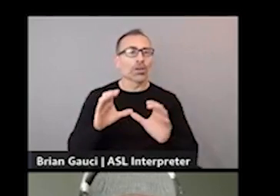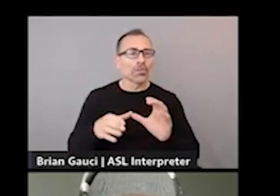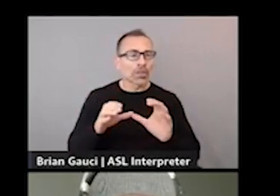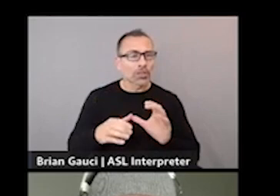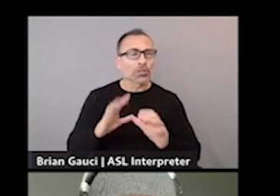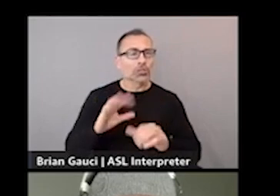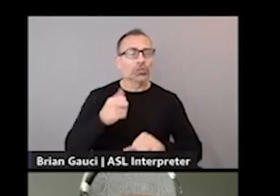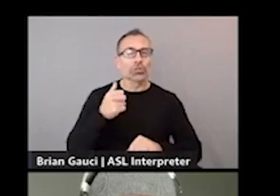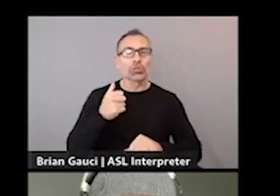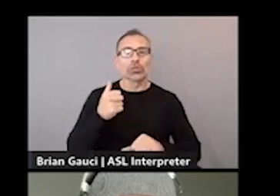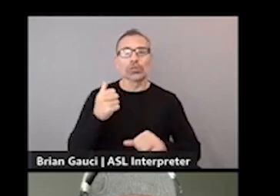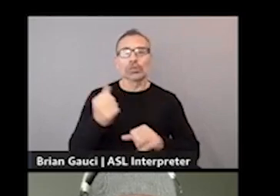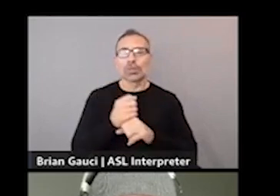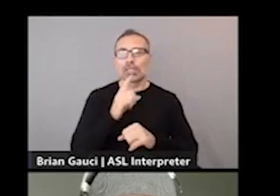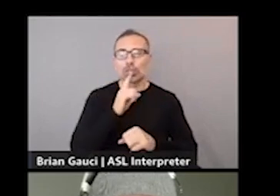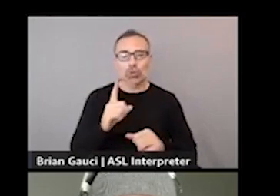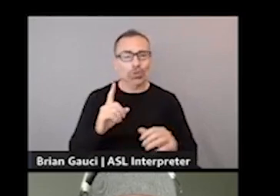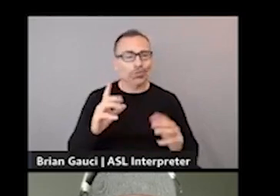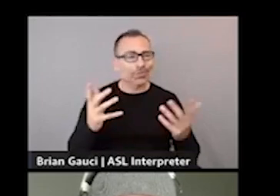ensure that